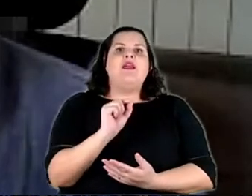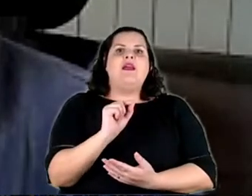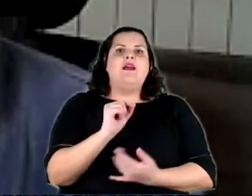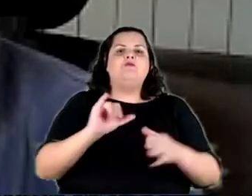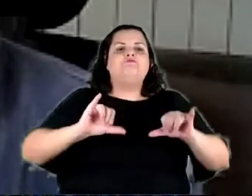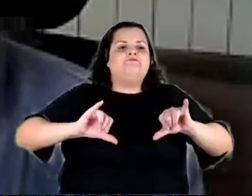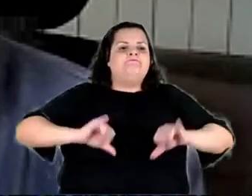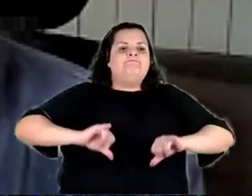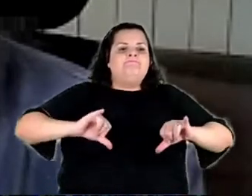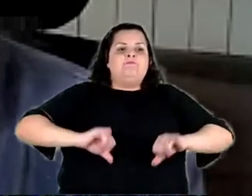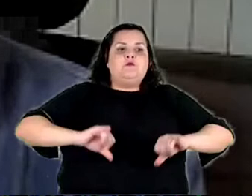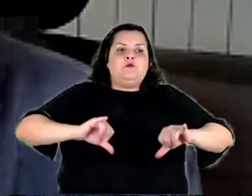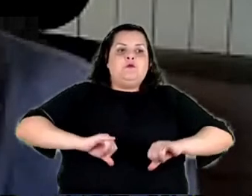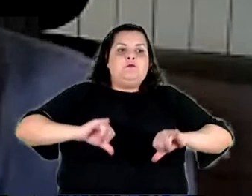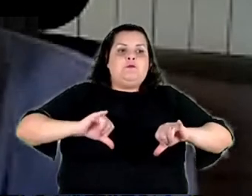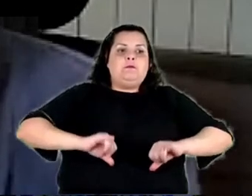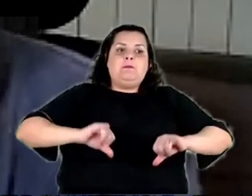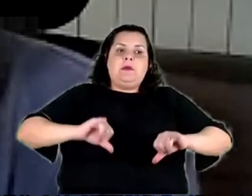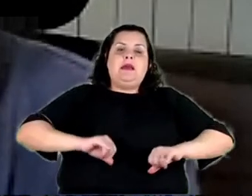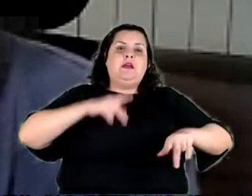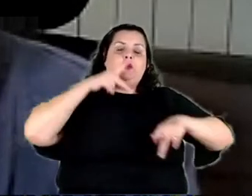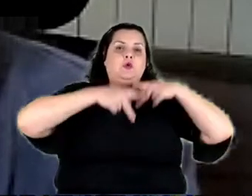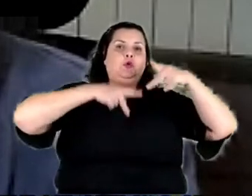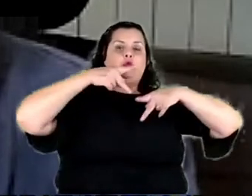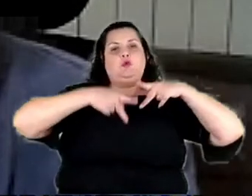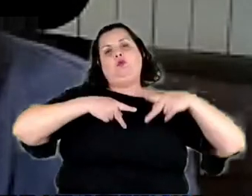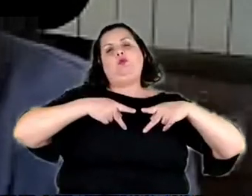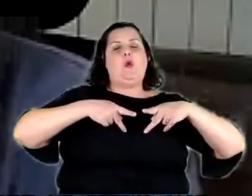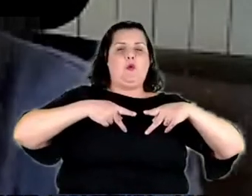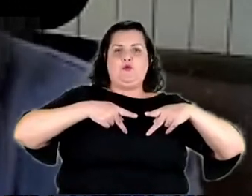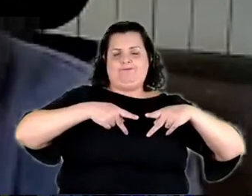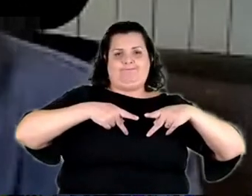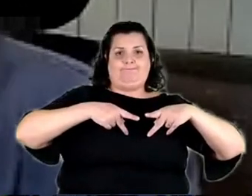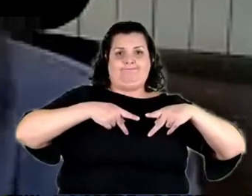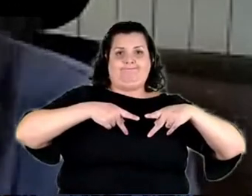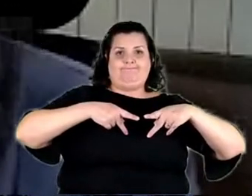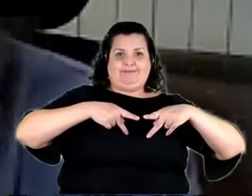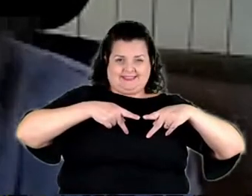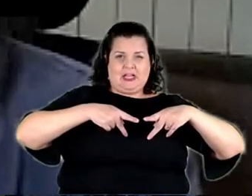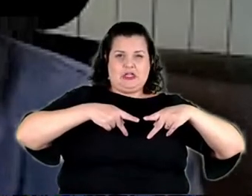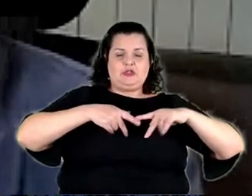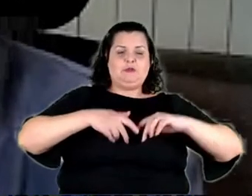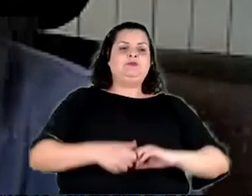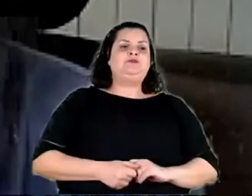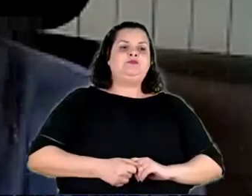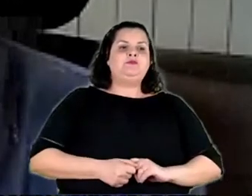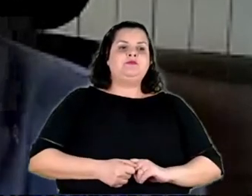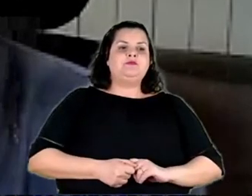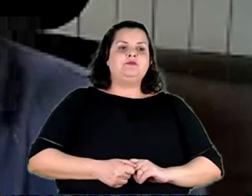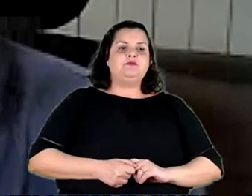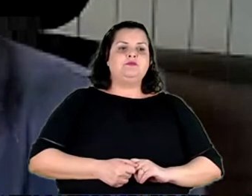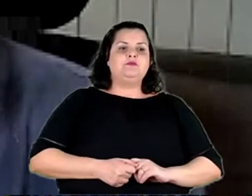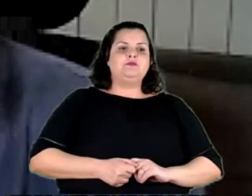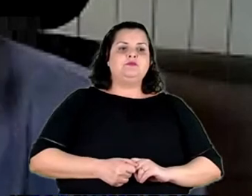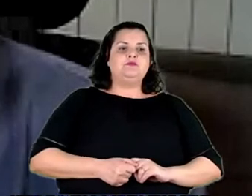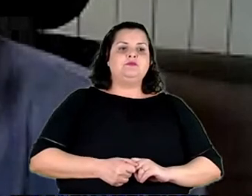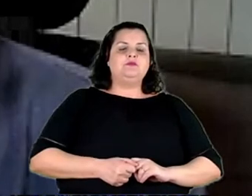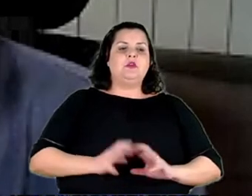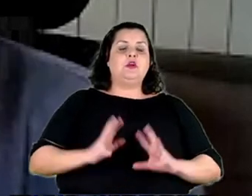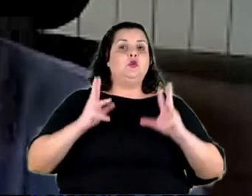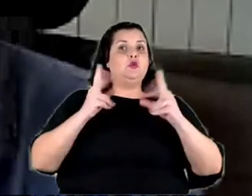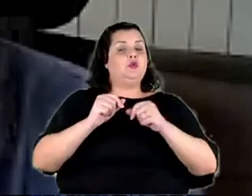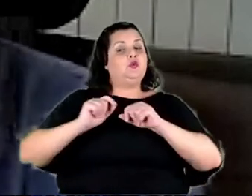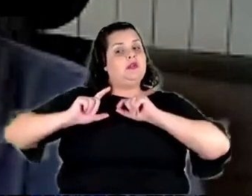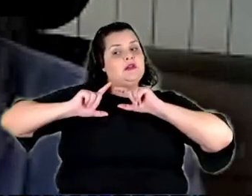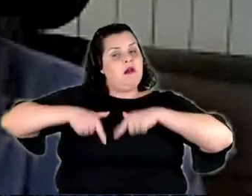consequences of what is being done by Israel. Again, I believe that